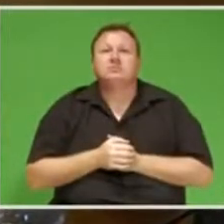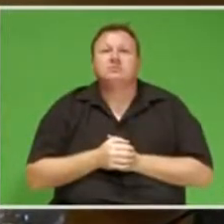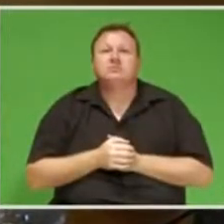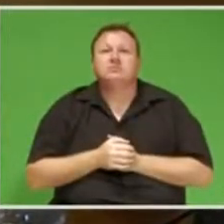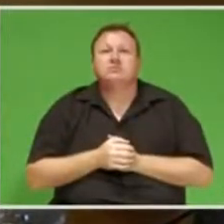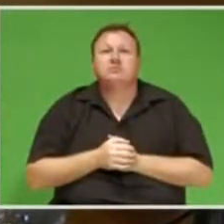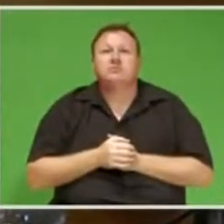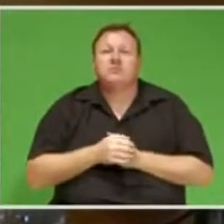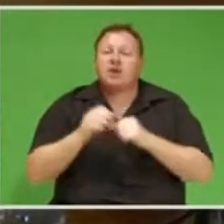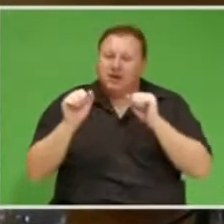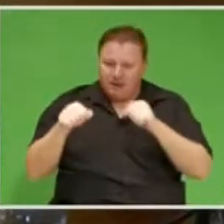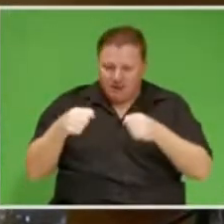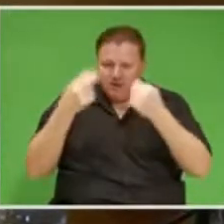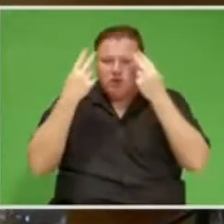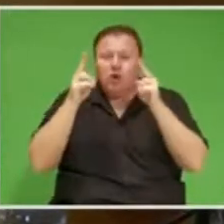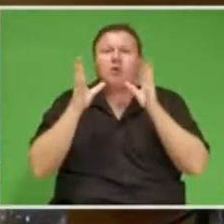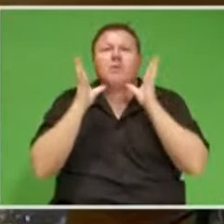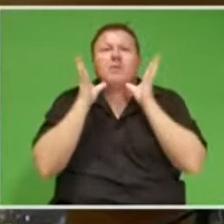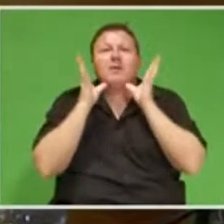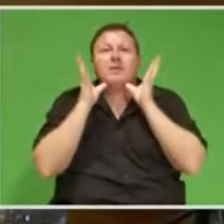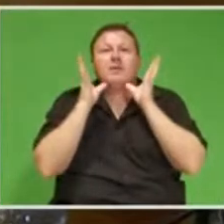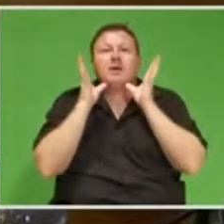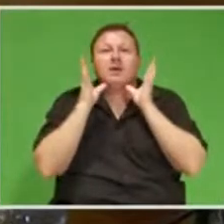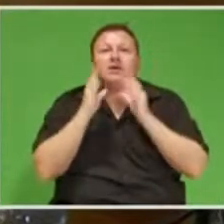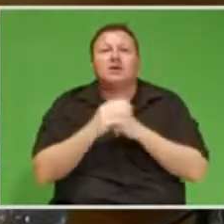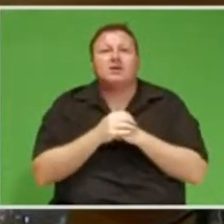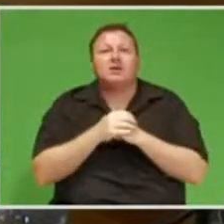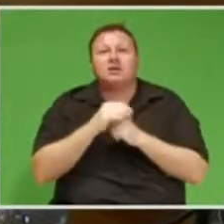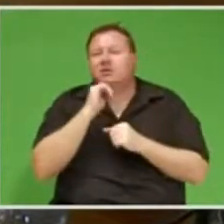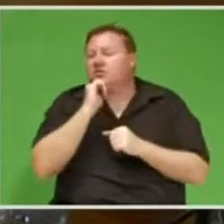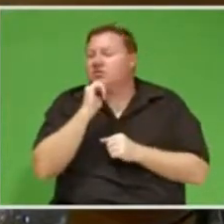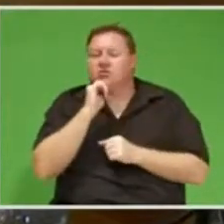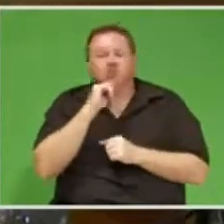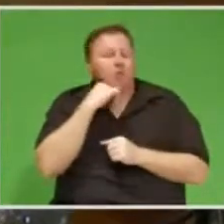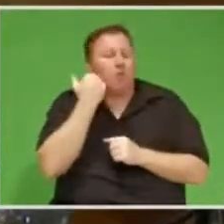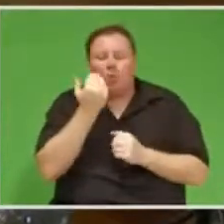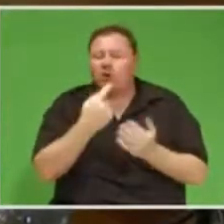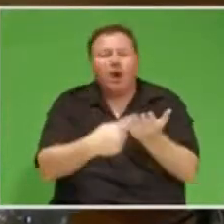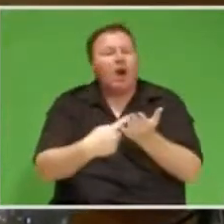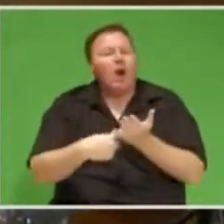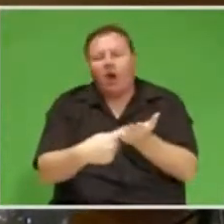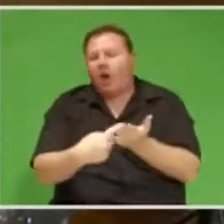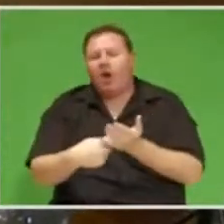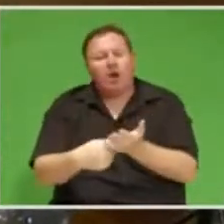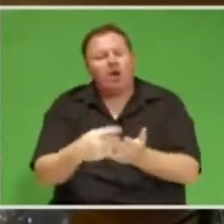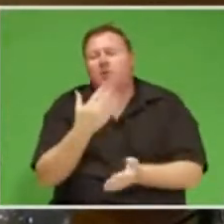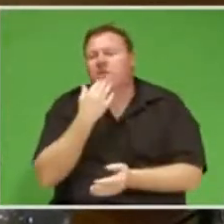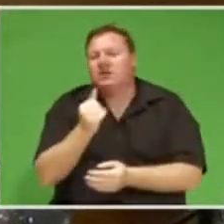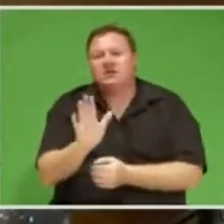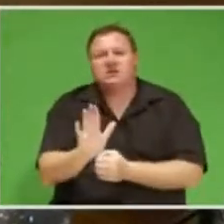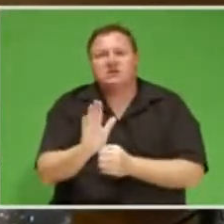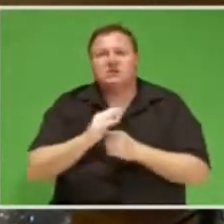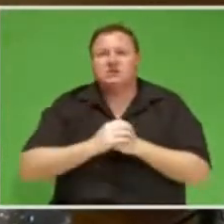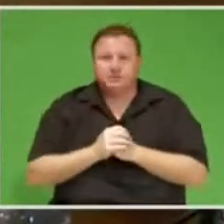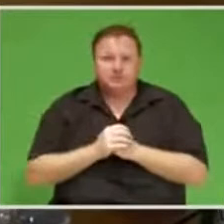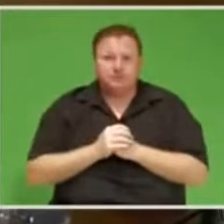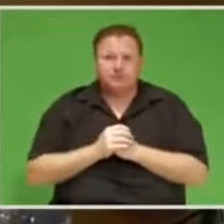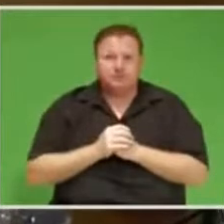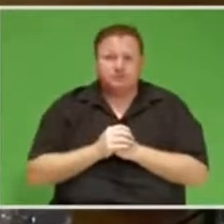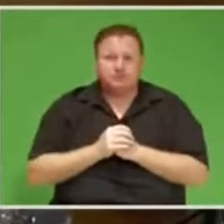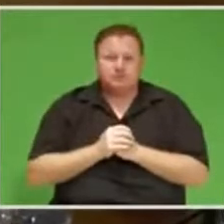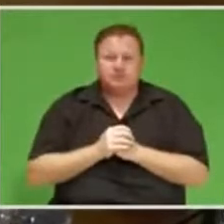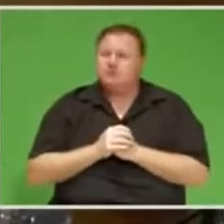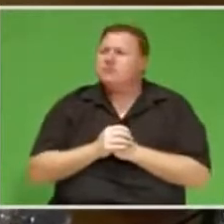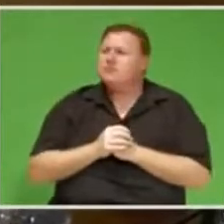Yes, Honorable Malema. I also would not want us to have a dialogue, Honorable members. Yes. With due respect,